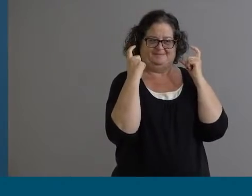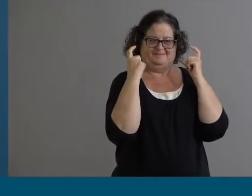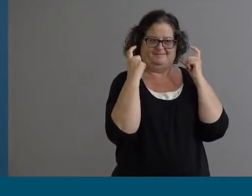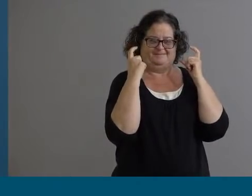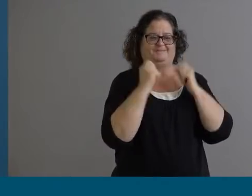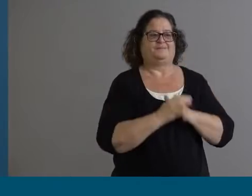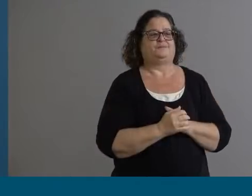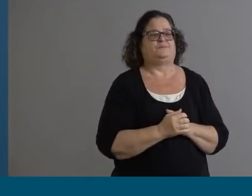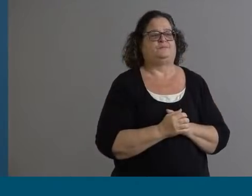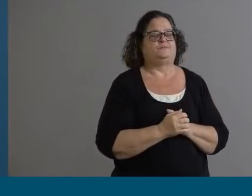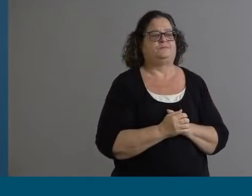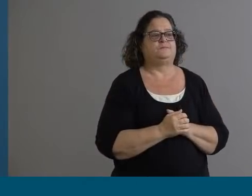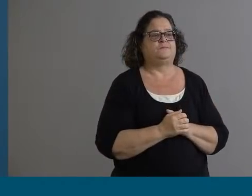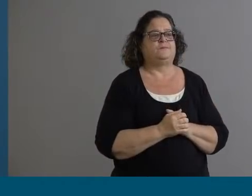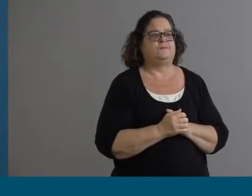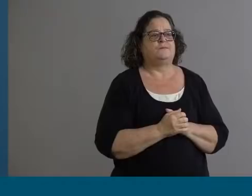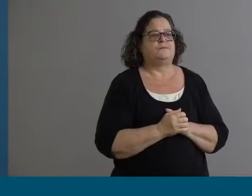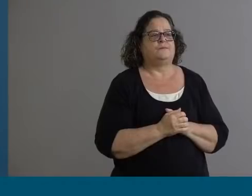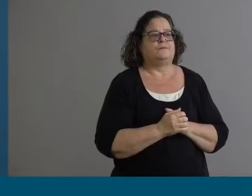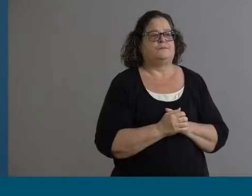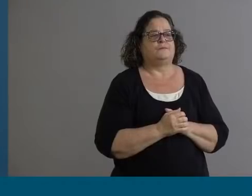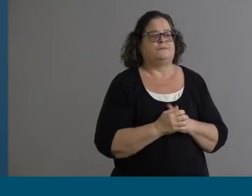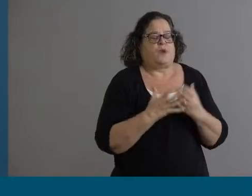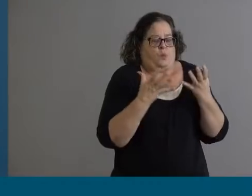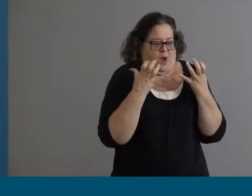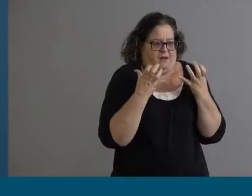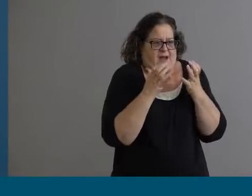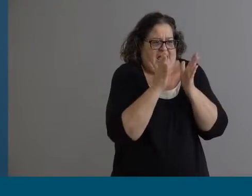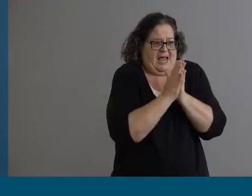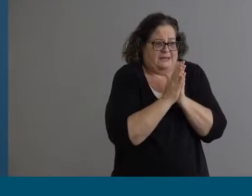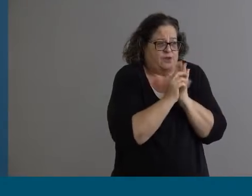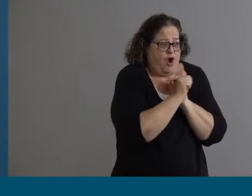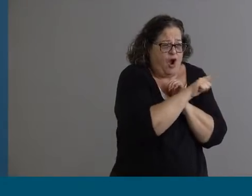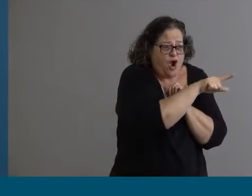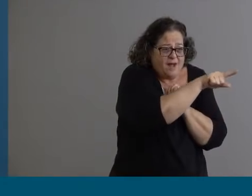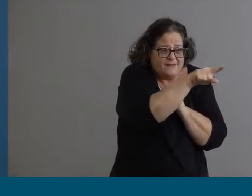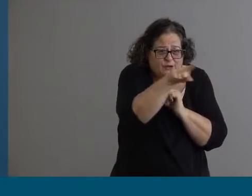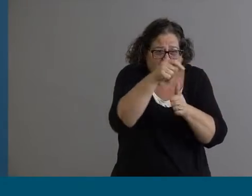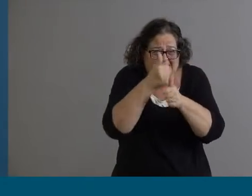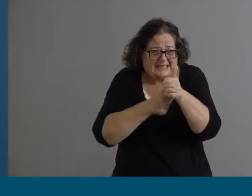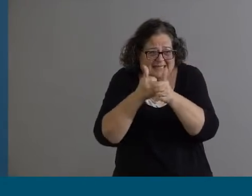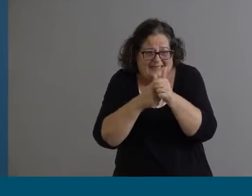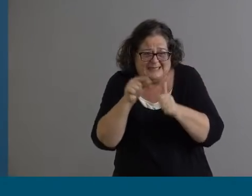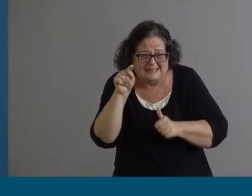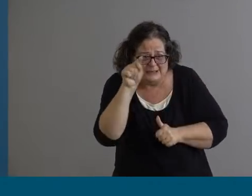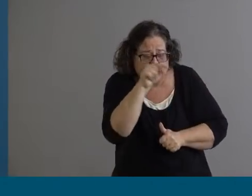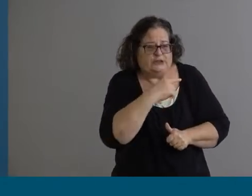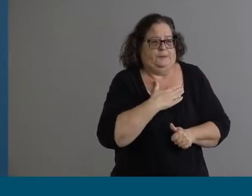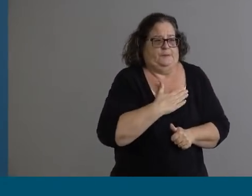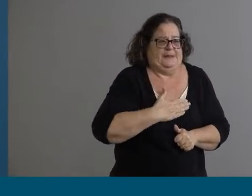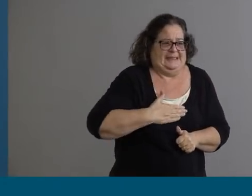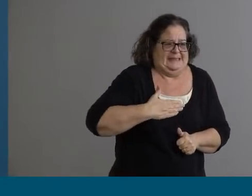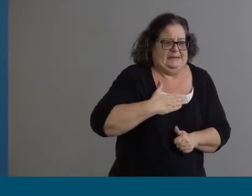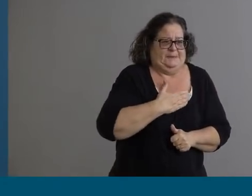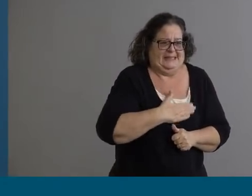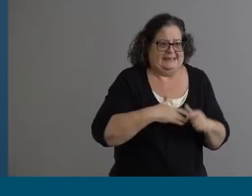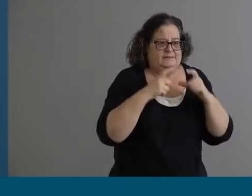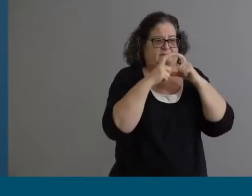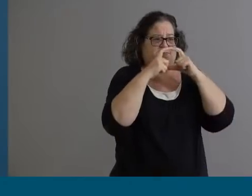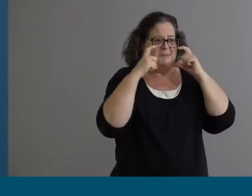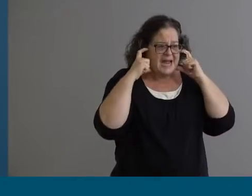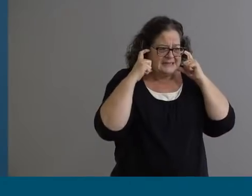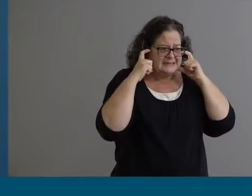And I want to ask everyone to please wear a mask. Do it for your neighbor. Do it for